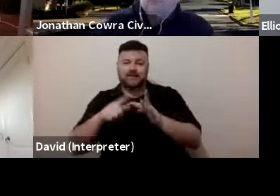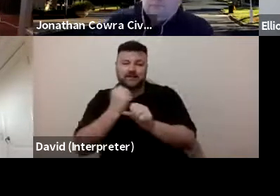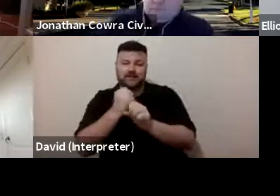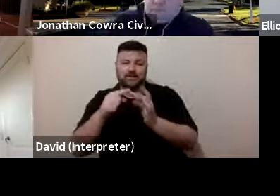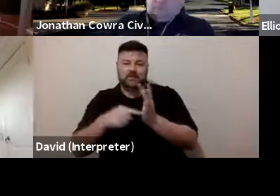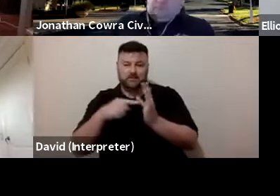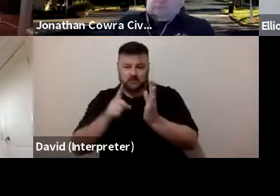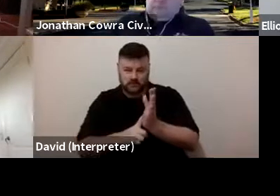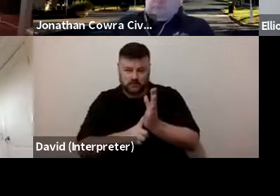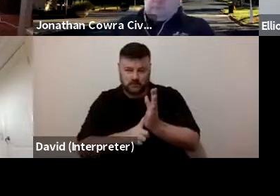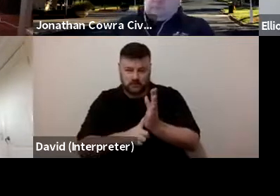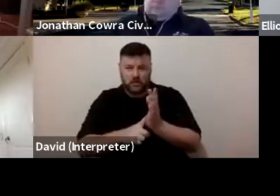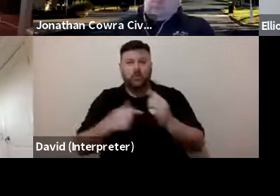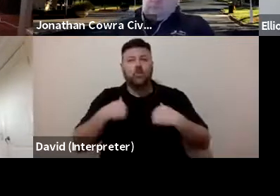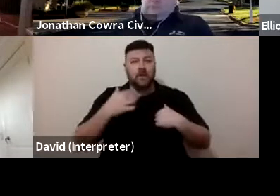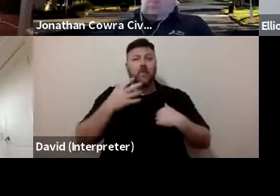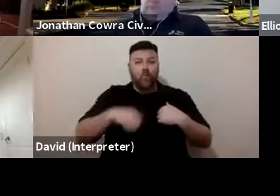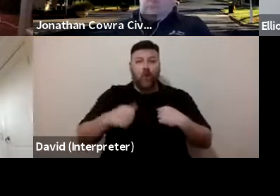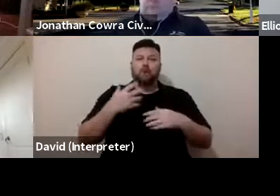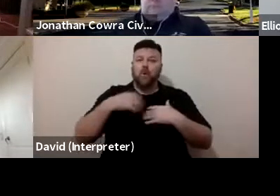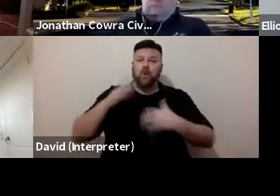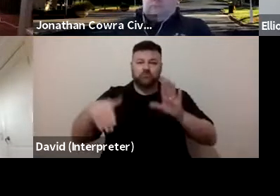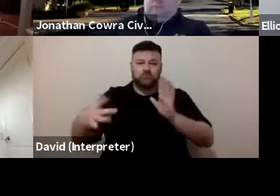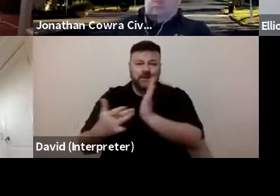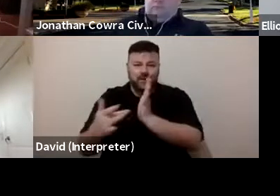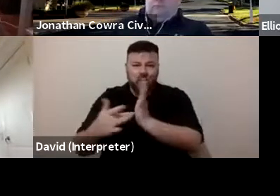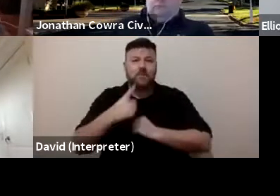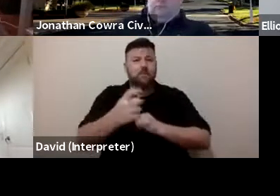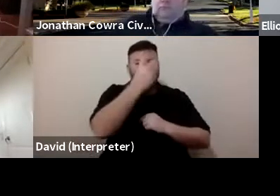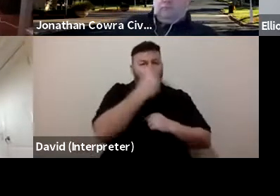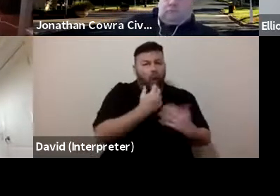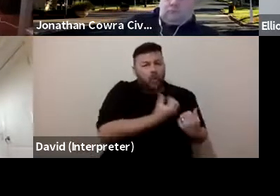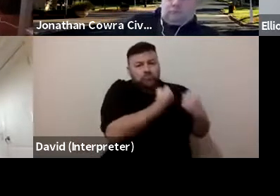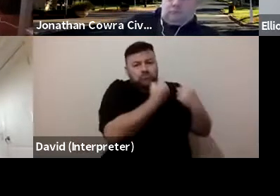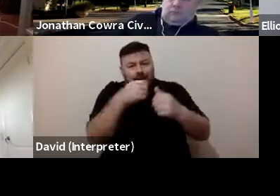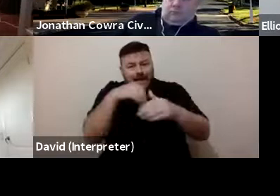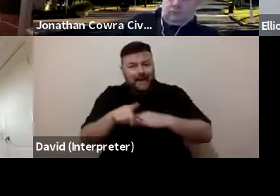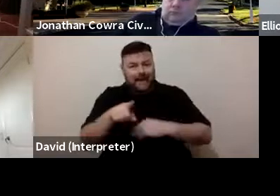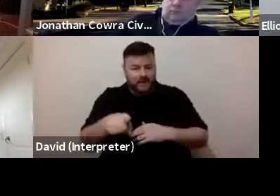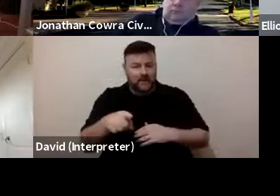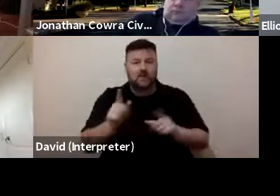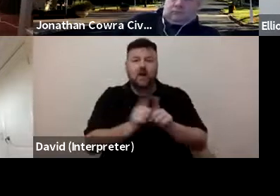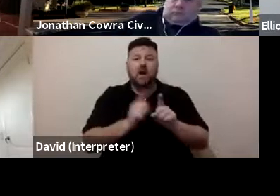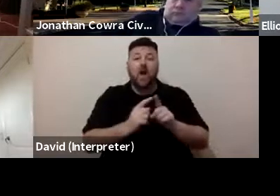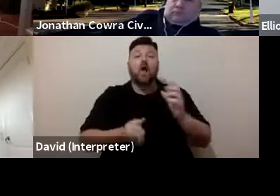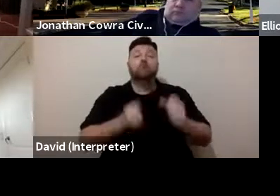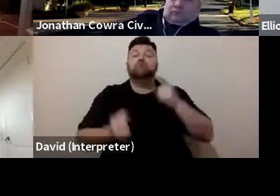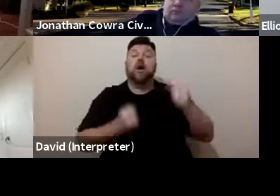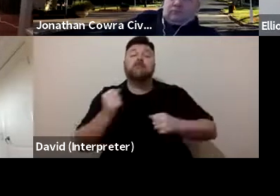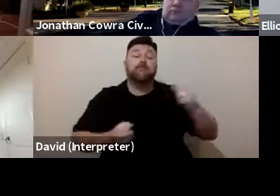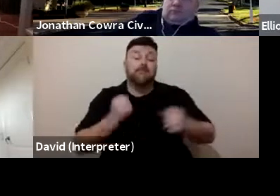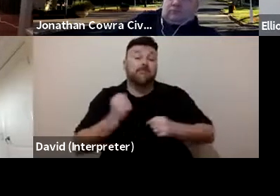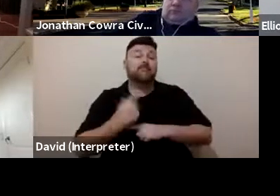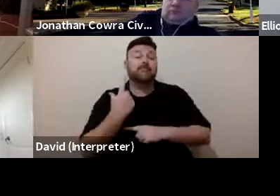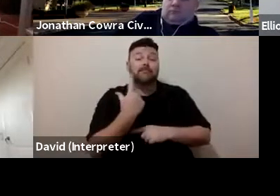analog we brought back into the digital space, the more interesting it was. And so things like running away into another